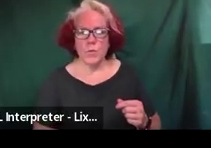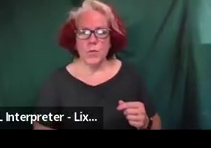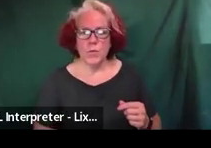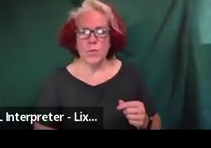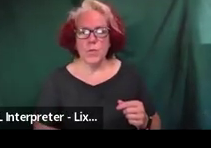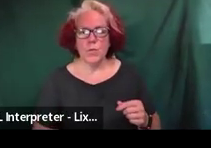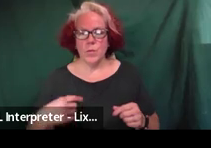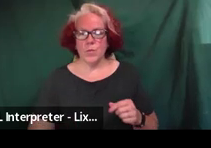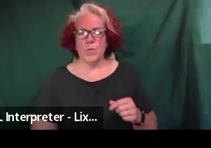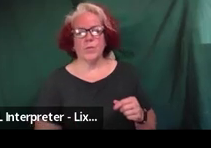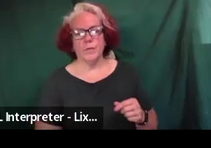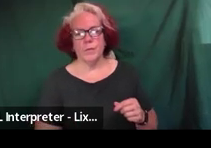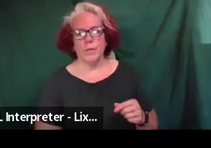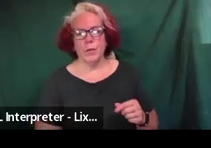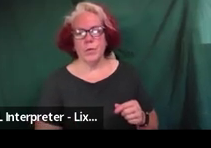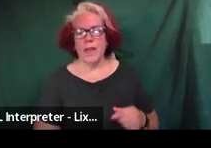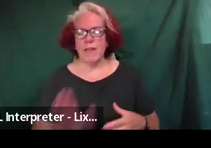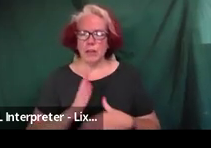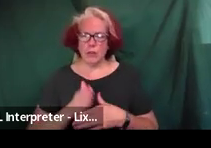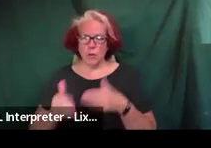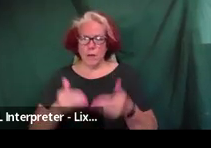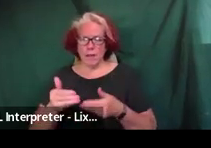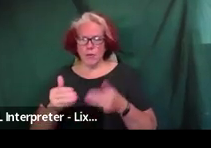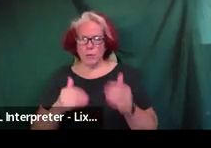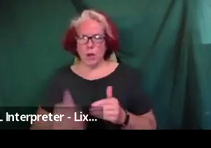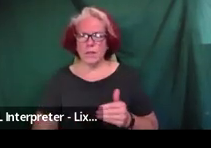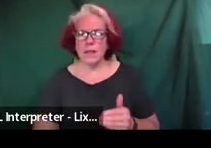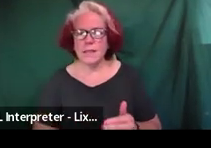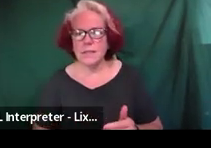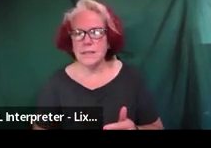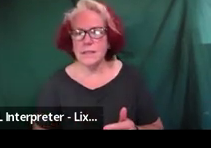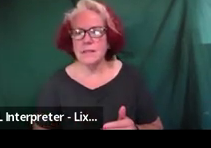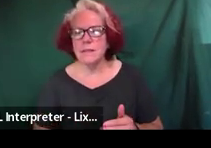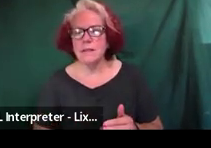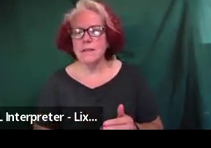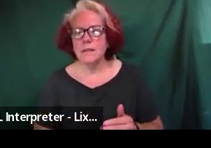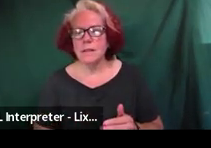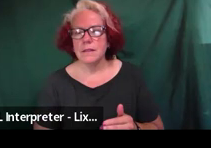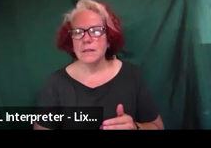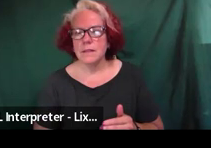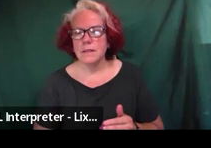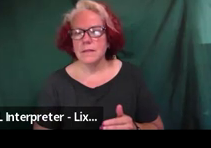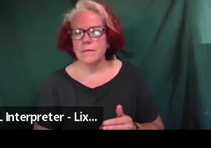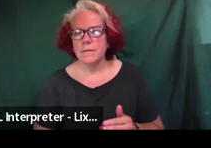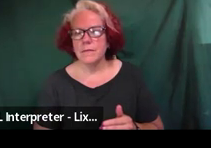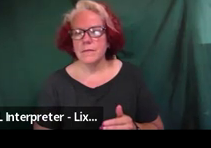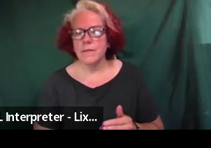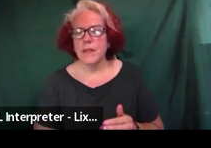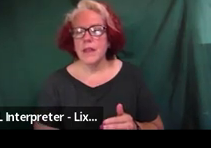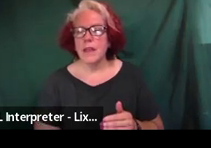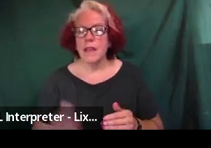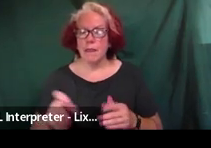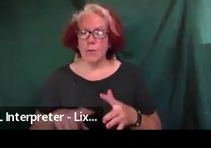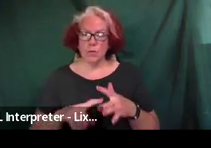frontline, which we have some of our modules that will start as early as January of 2025 with budget